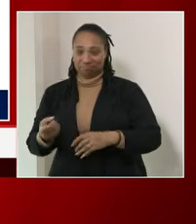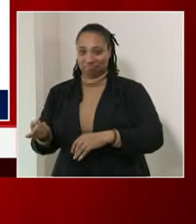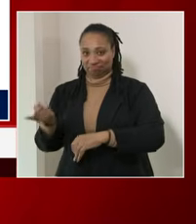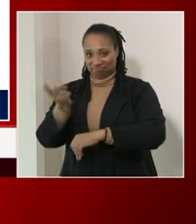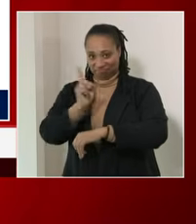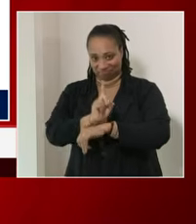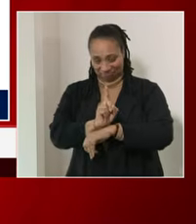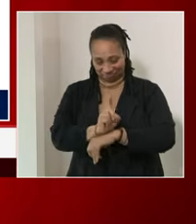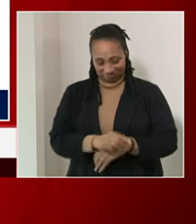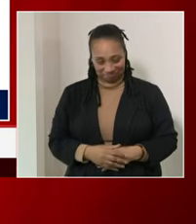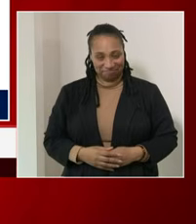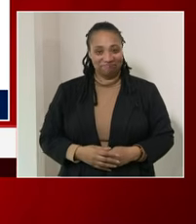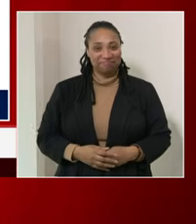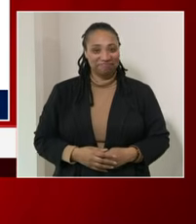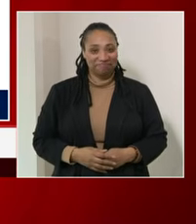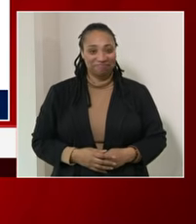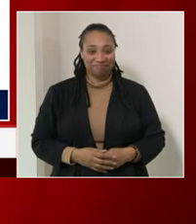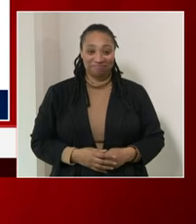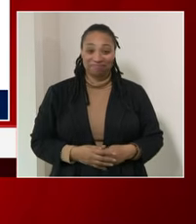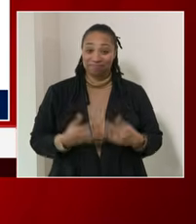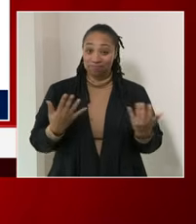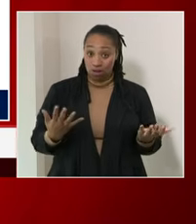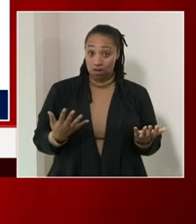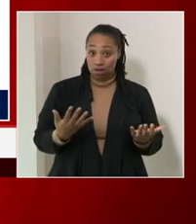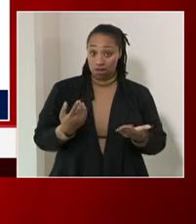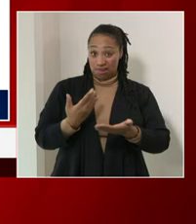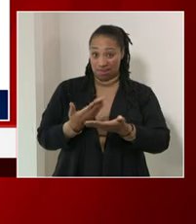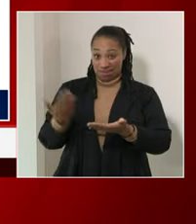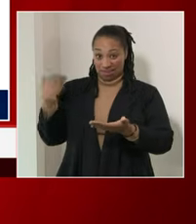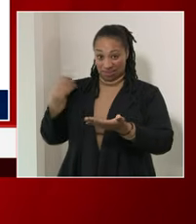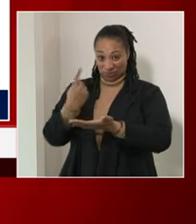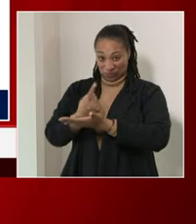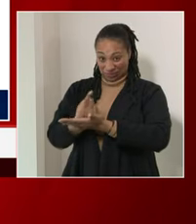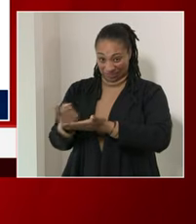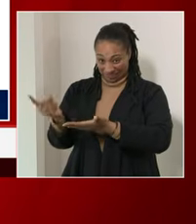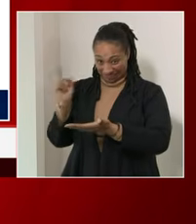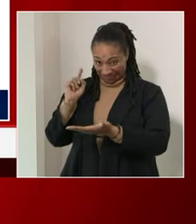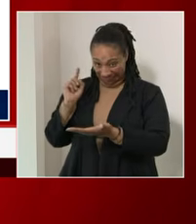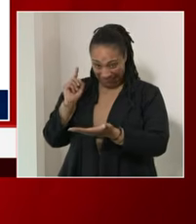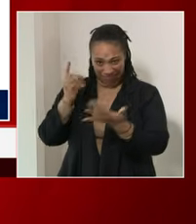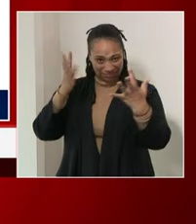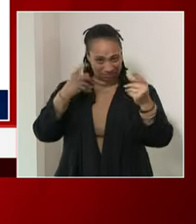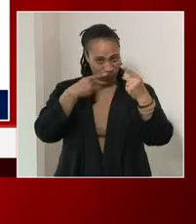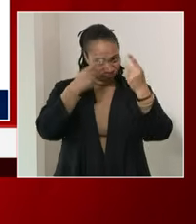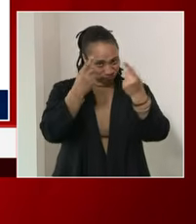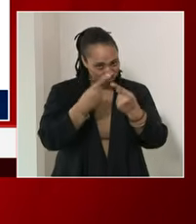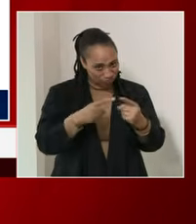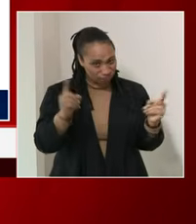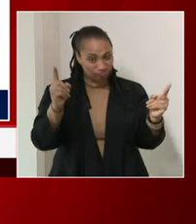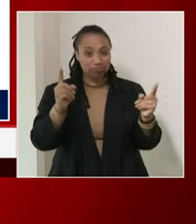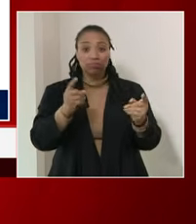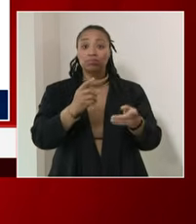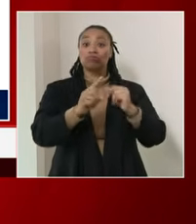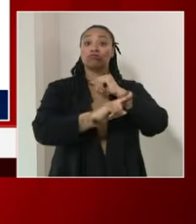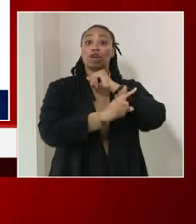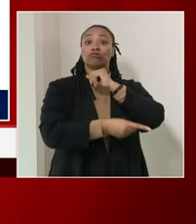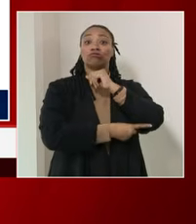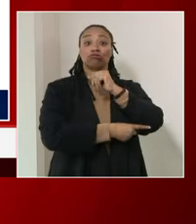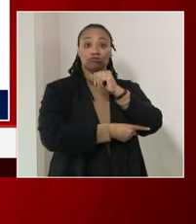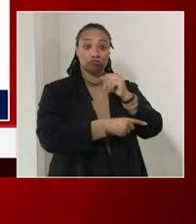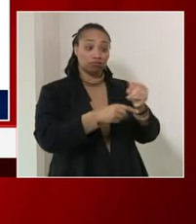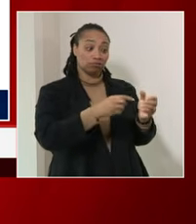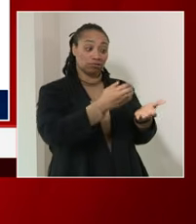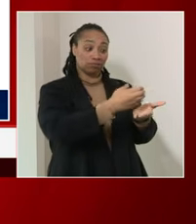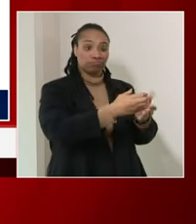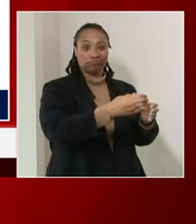So last week, we also announced our trash schedule. And